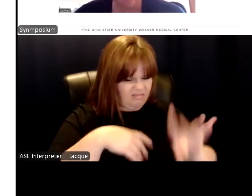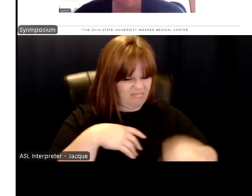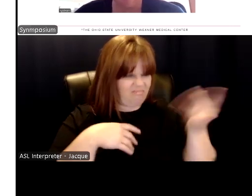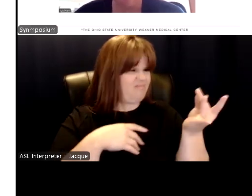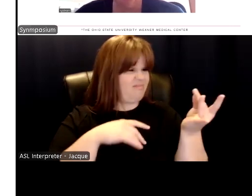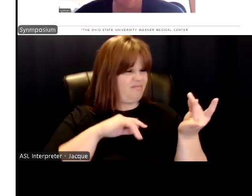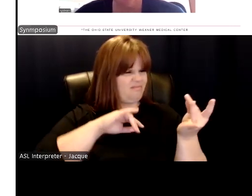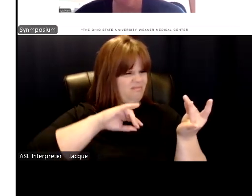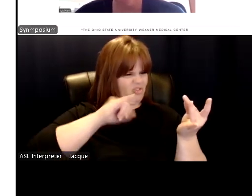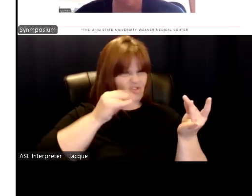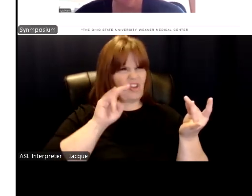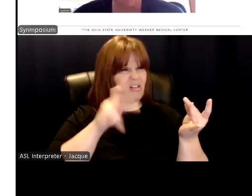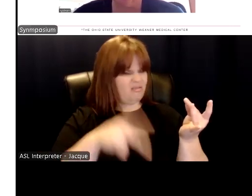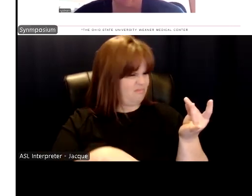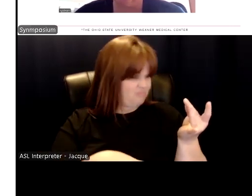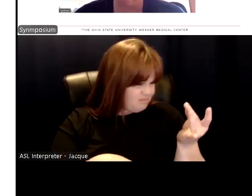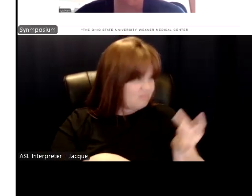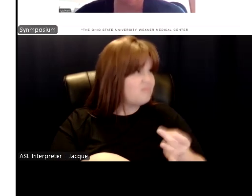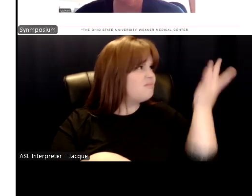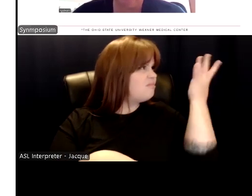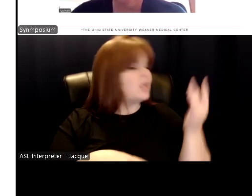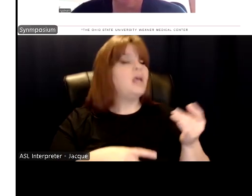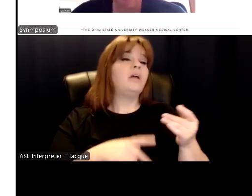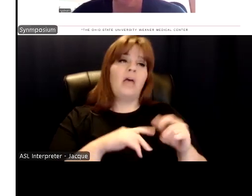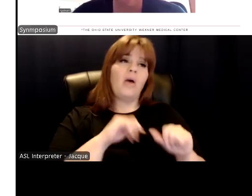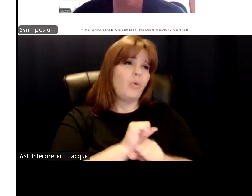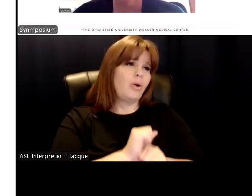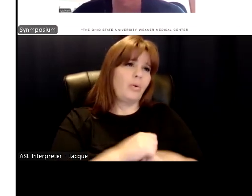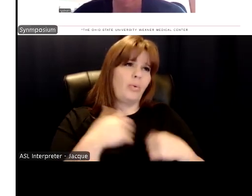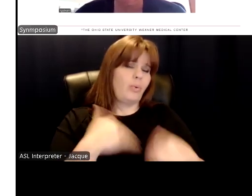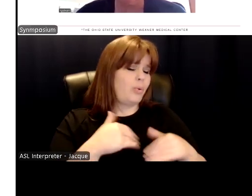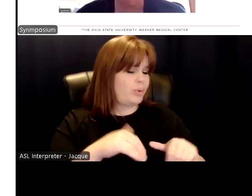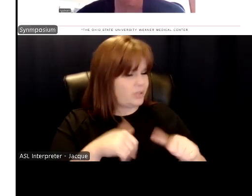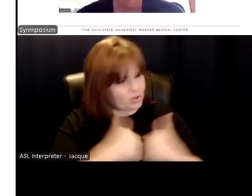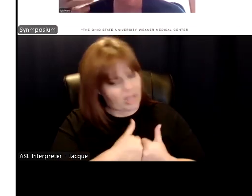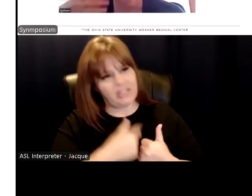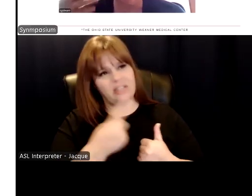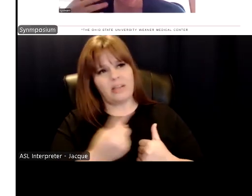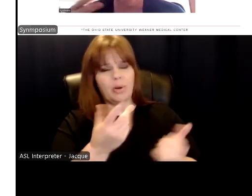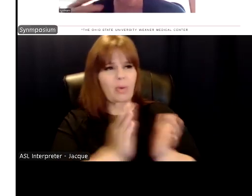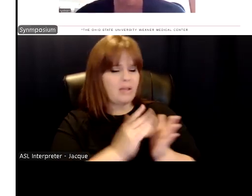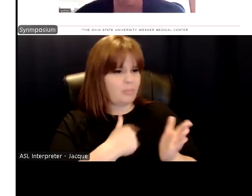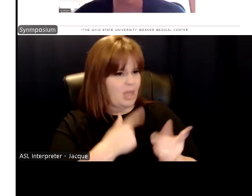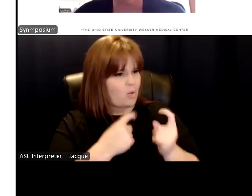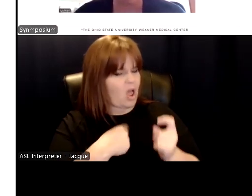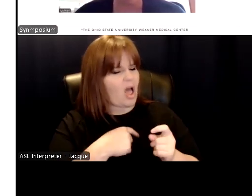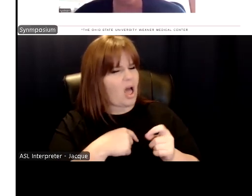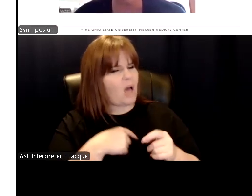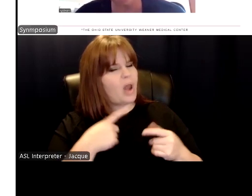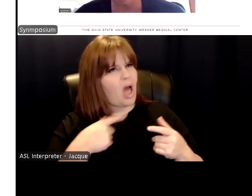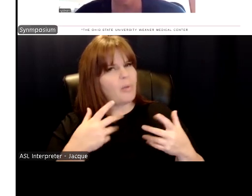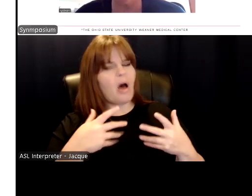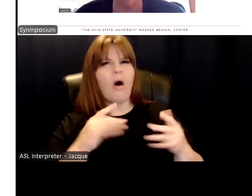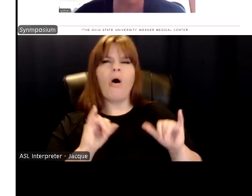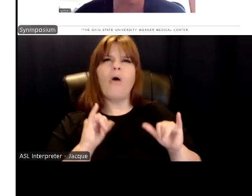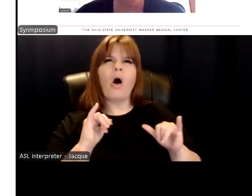can understand that at work, it was really challenging, because if somebody would ask me a question and I would be stalling with my mouth saying, oh, that's